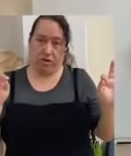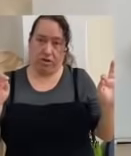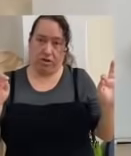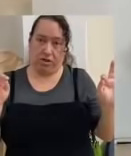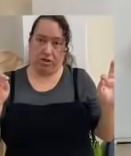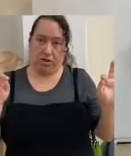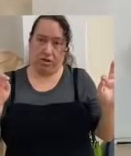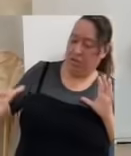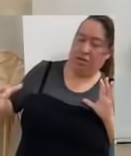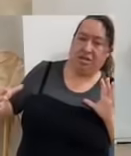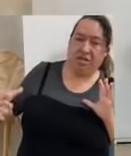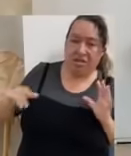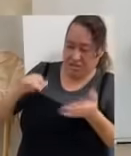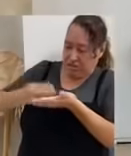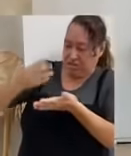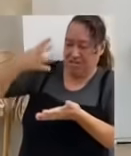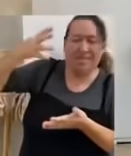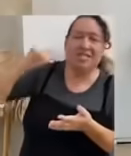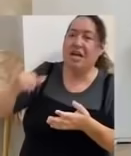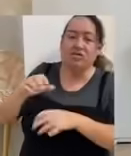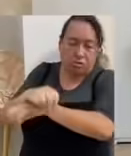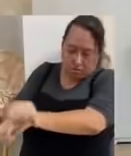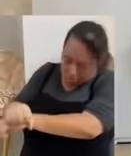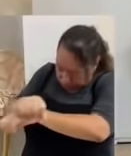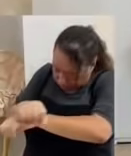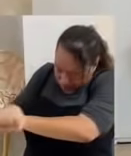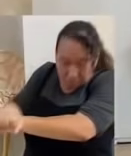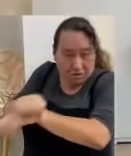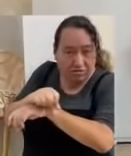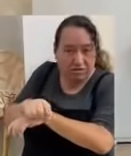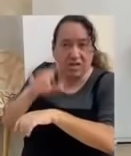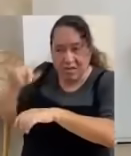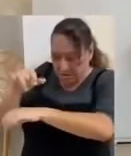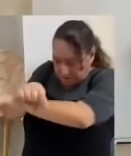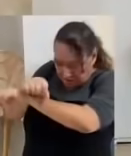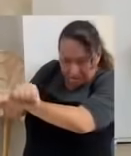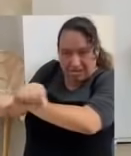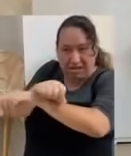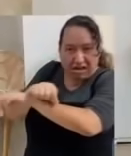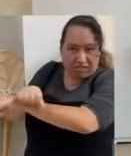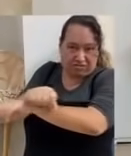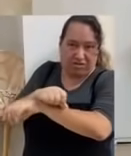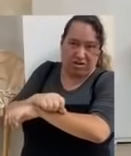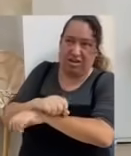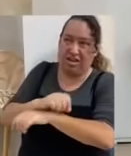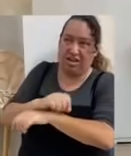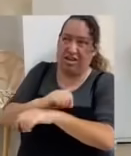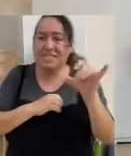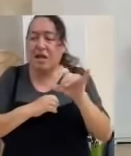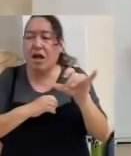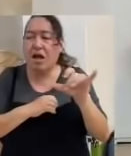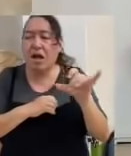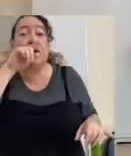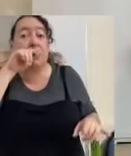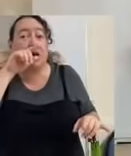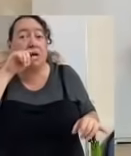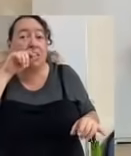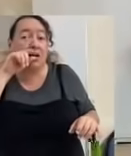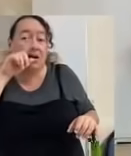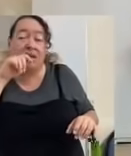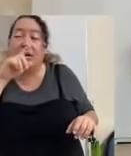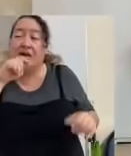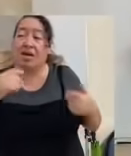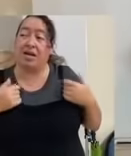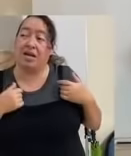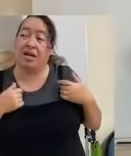riches is a slavery. It is a slavery. It's like a bird that has a little thread